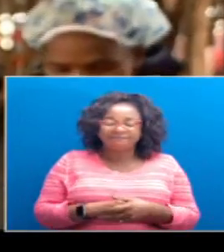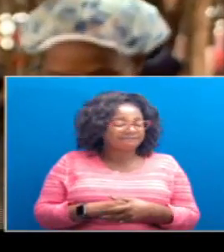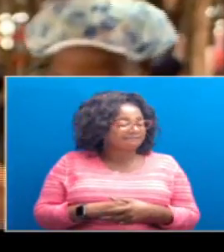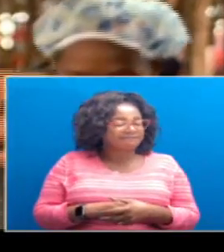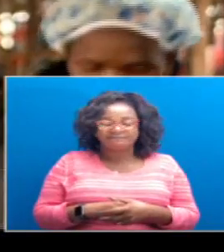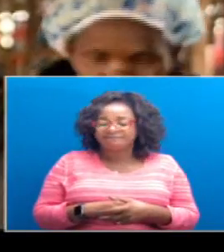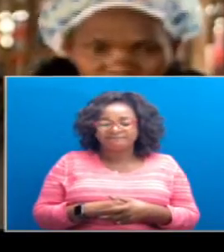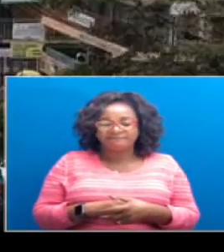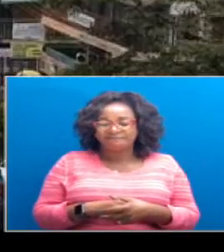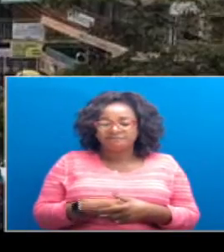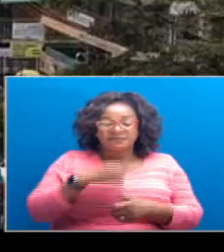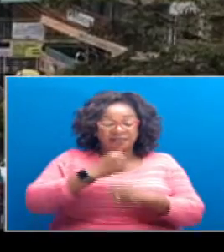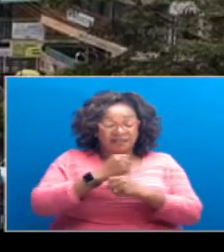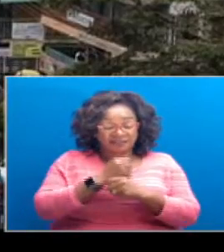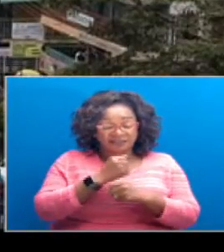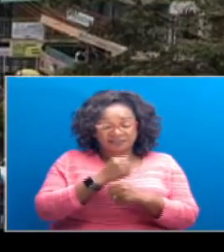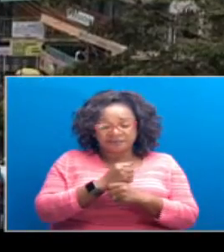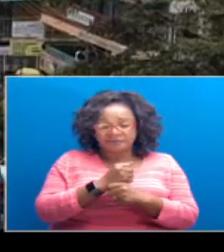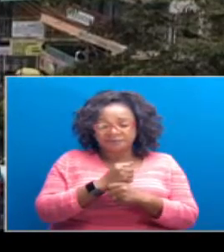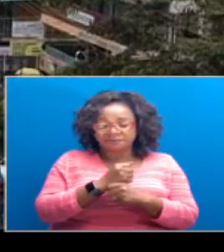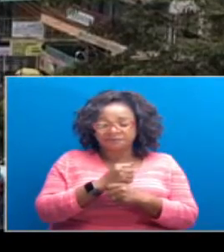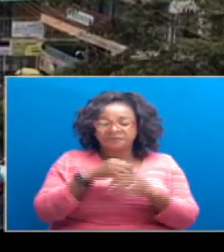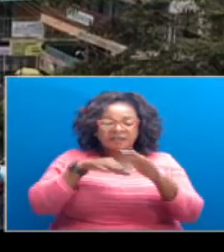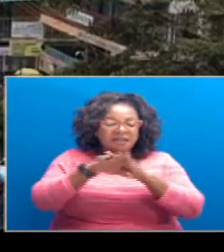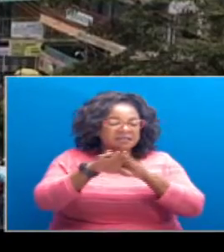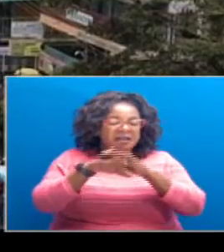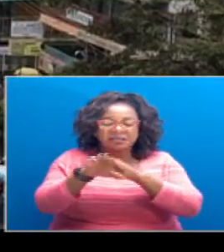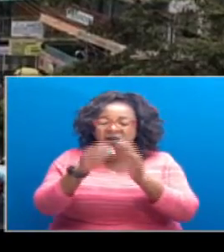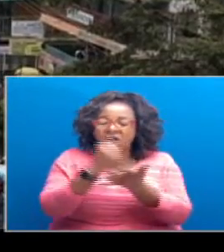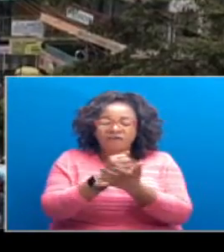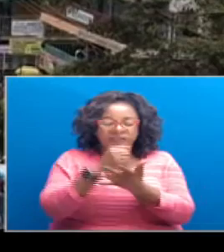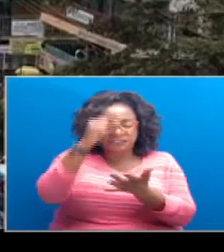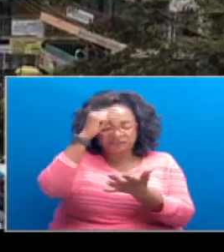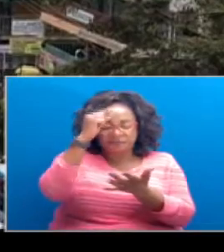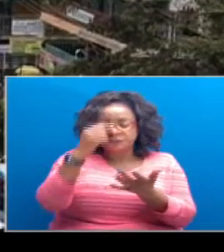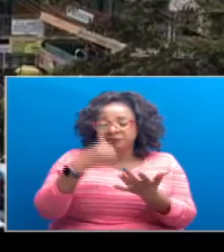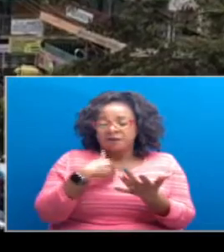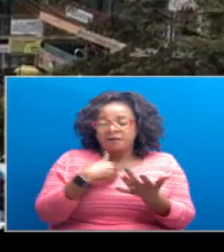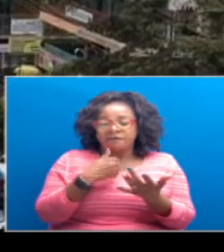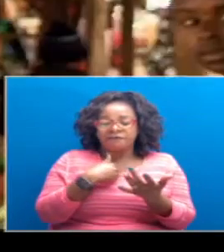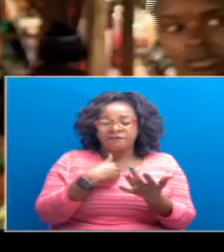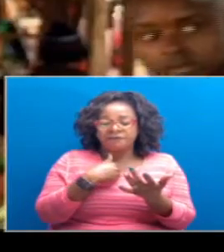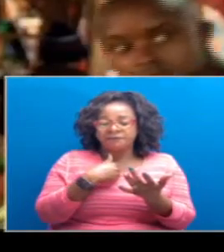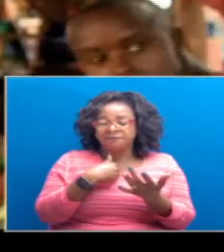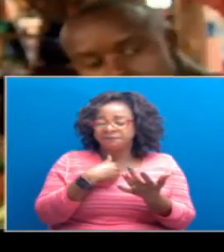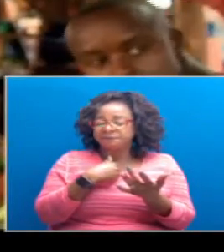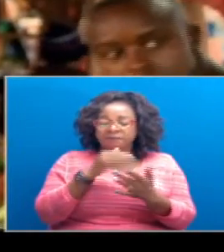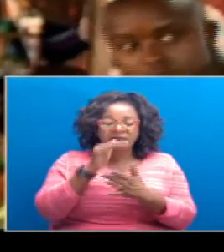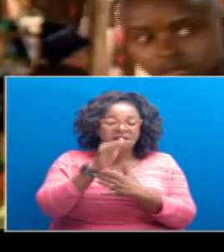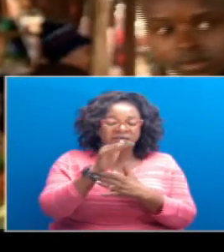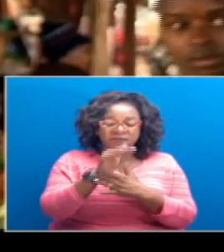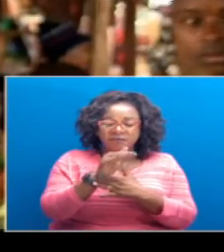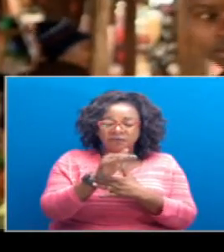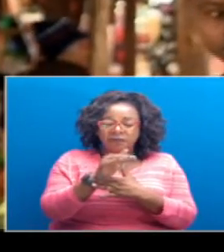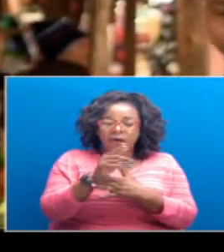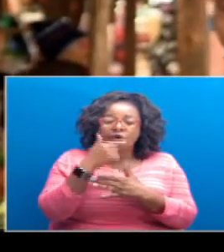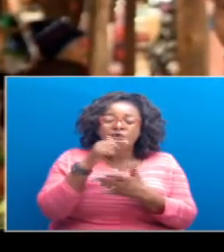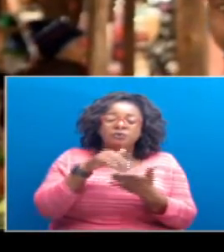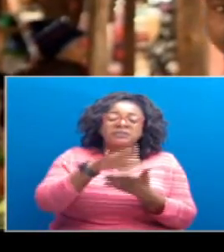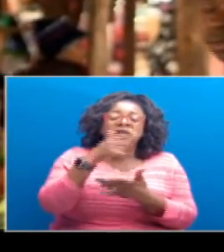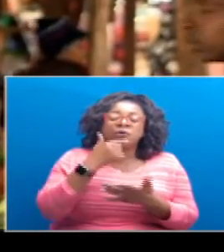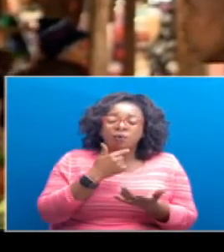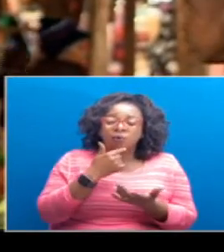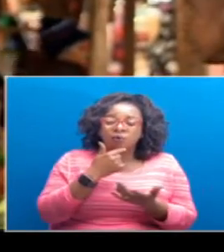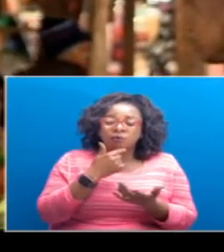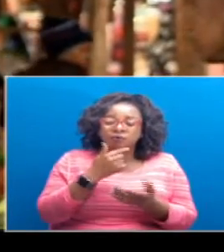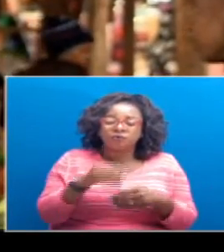story ya kazi. Kienda in the offices of the government hauna naulizwa umetumwa na nani ndio